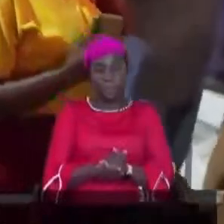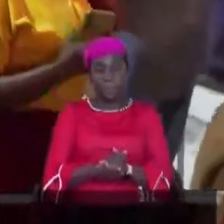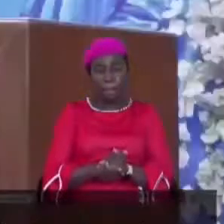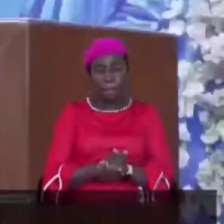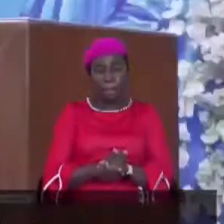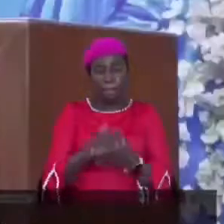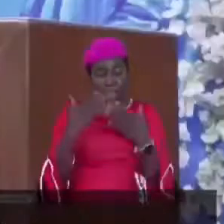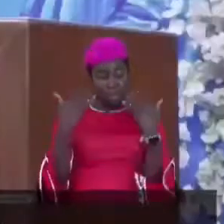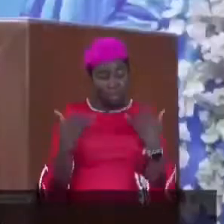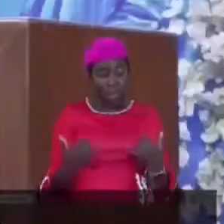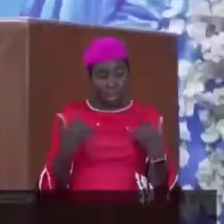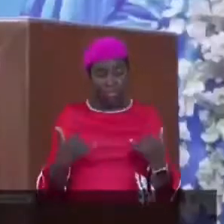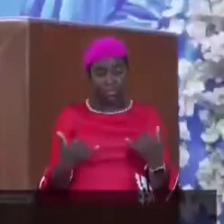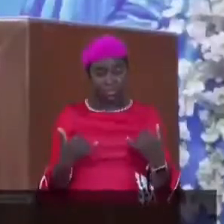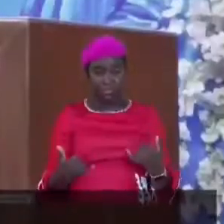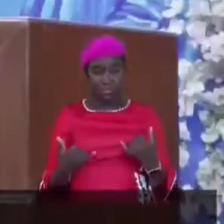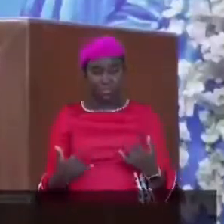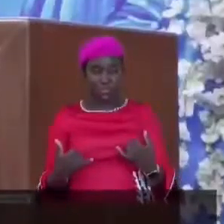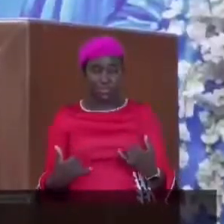Now,